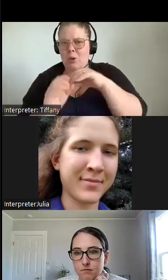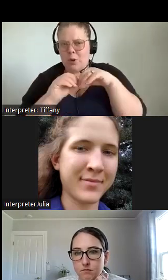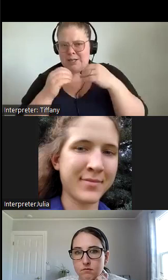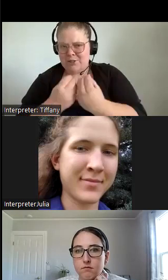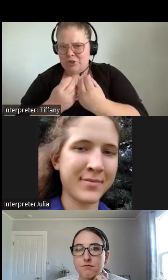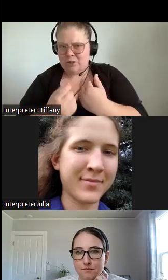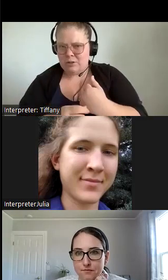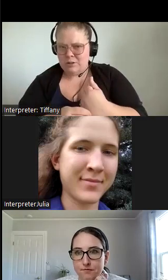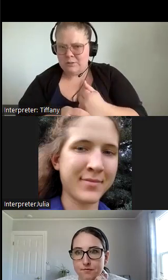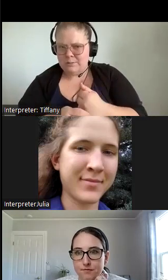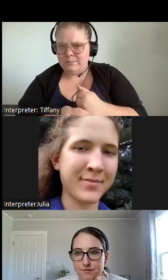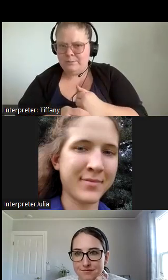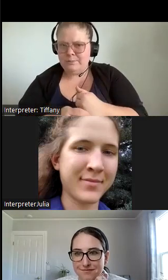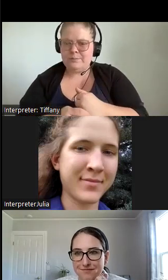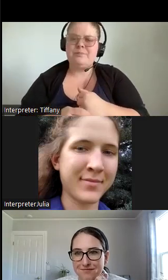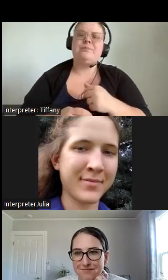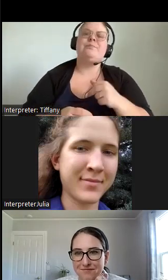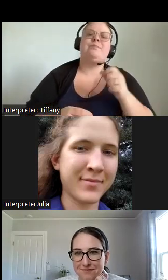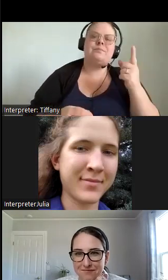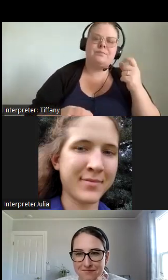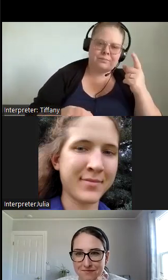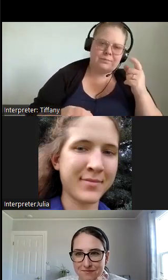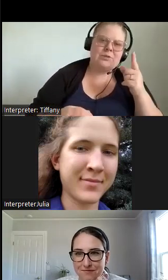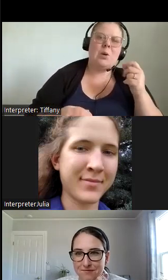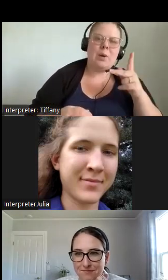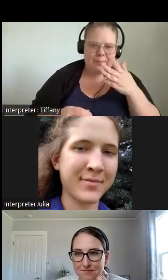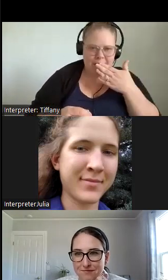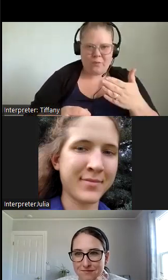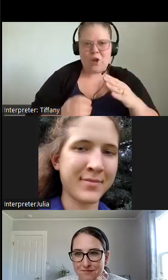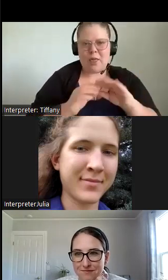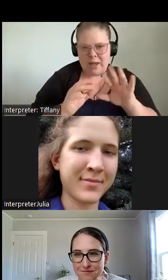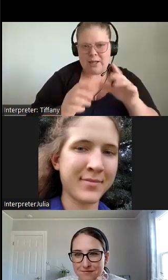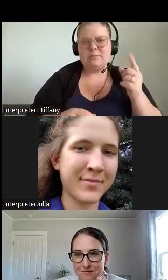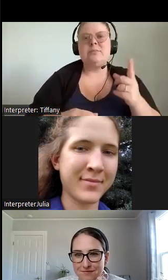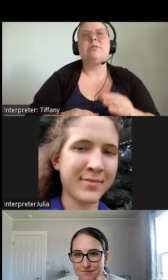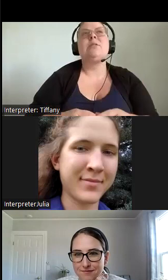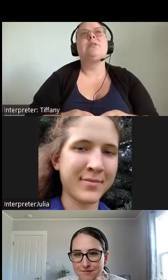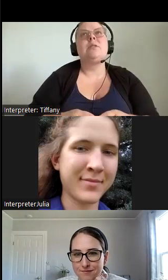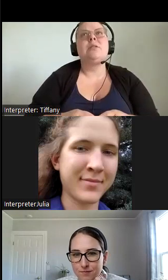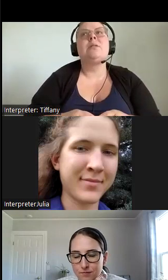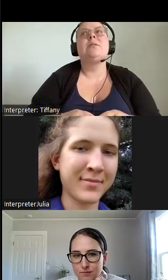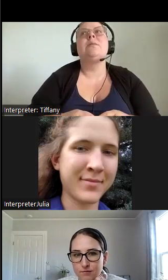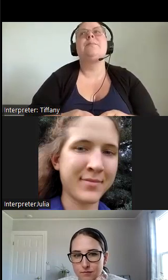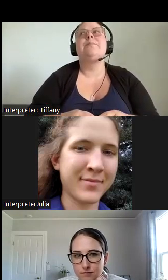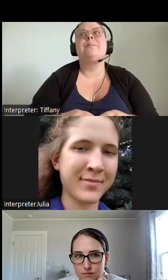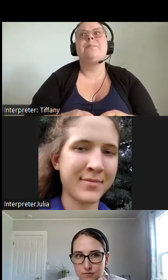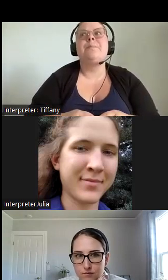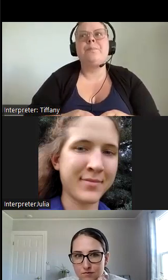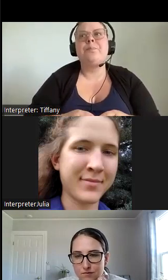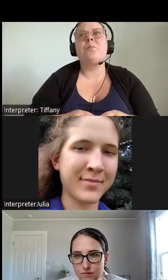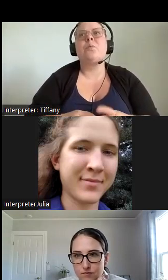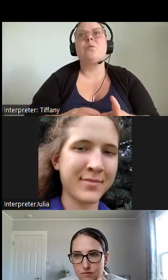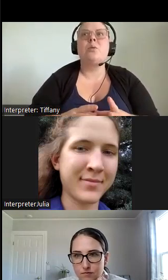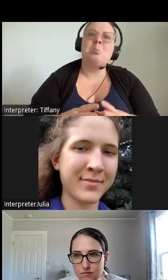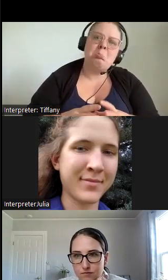organization? I understand what you're saying now, Tanya. Thank you so much for clarifying. Sure. So I think it could be